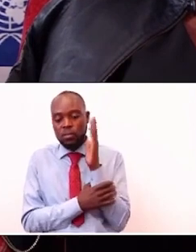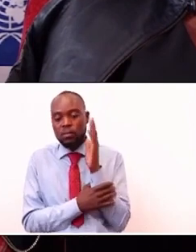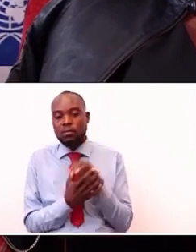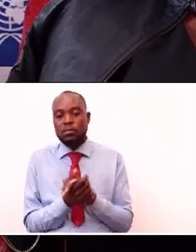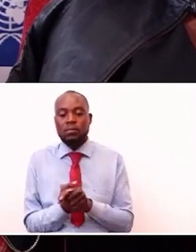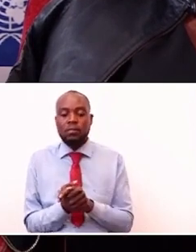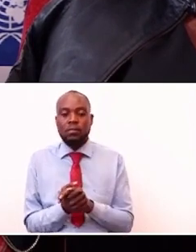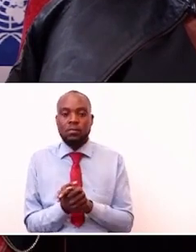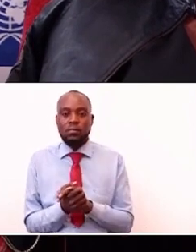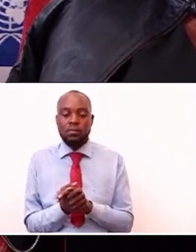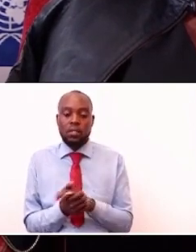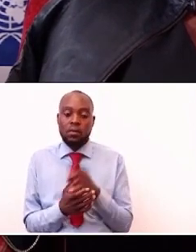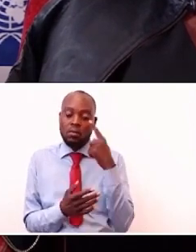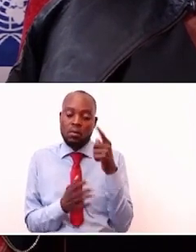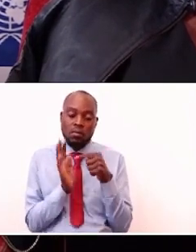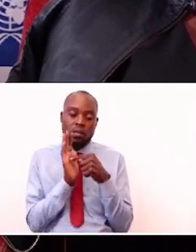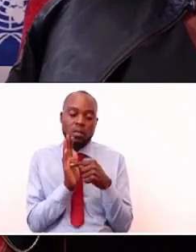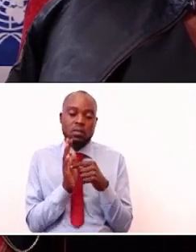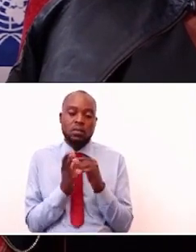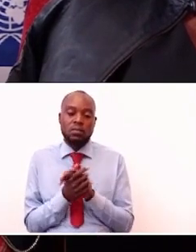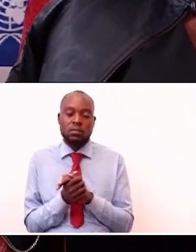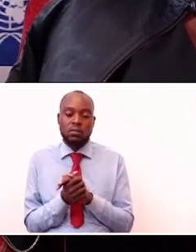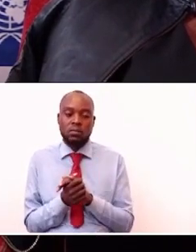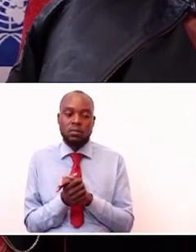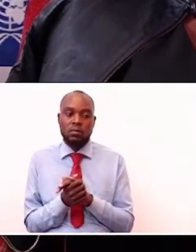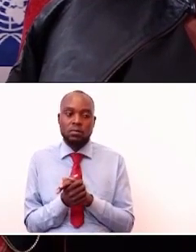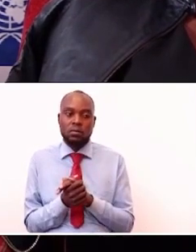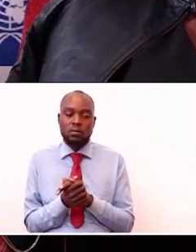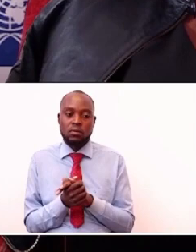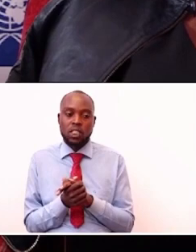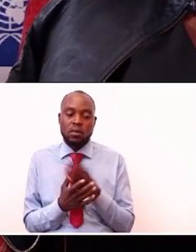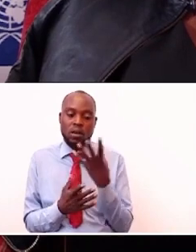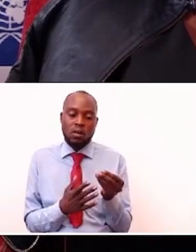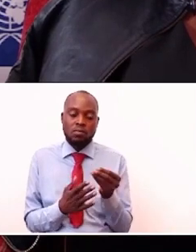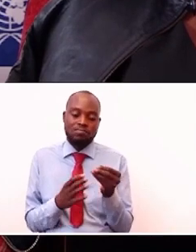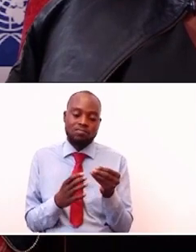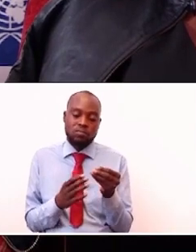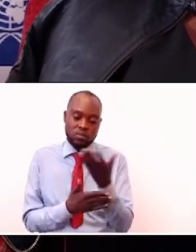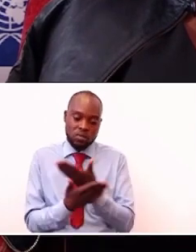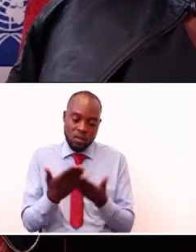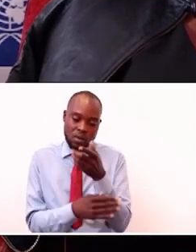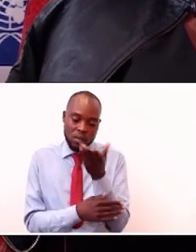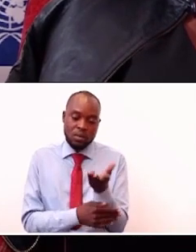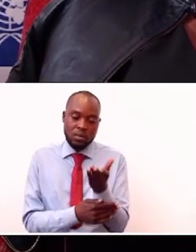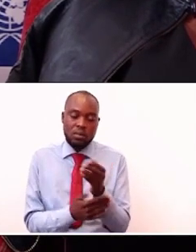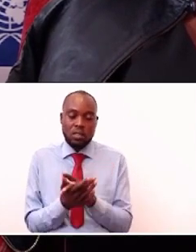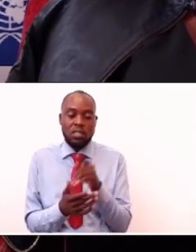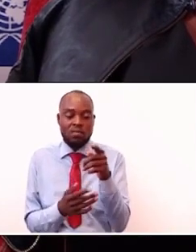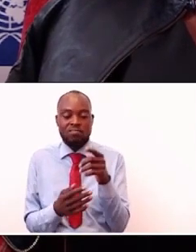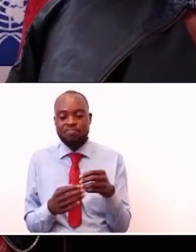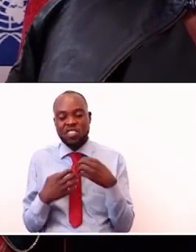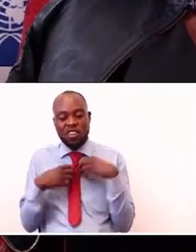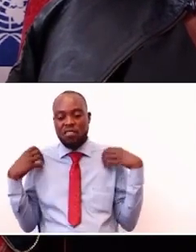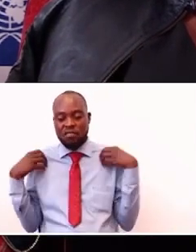And we look, for example, and that's why I'm a little bit hesitant when we have this conversation about, no, this is no free market, this is